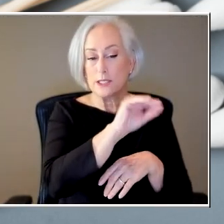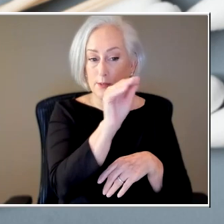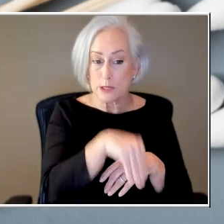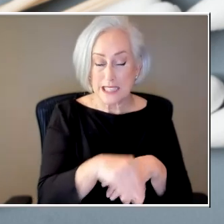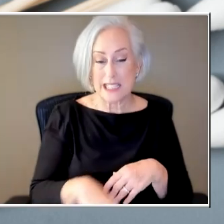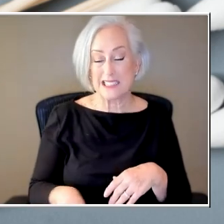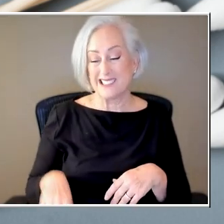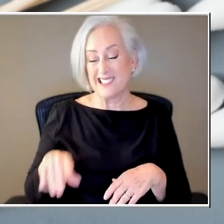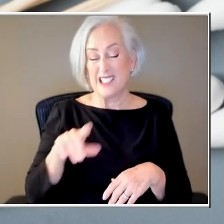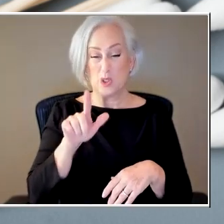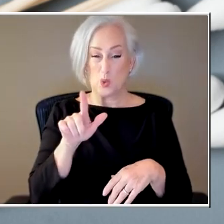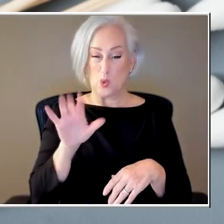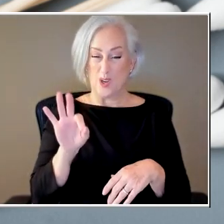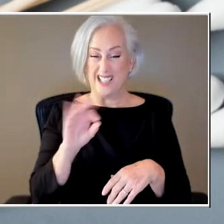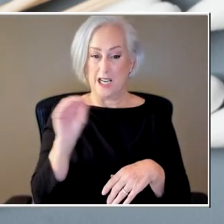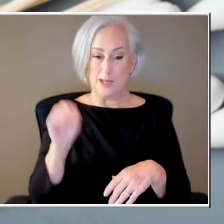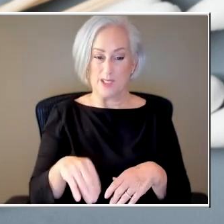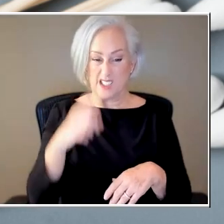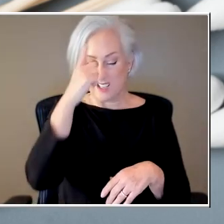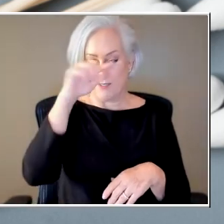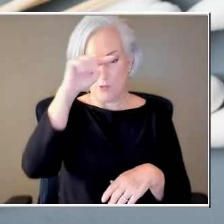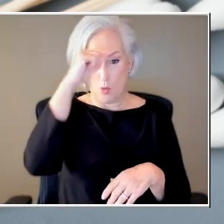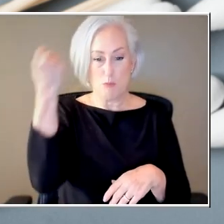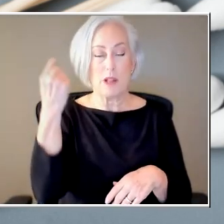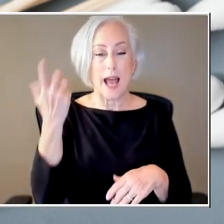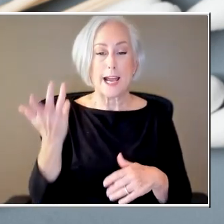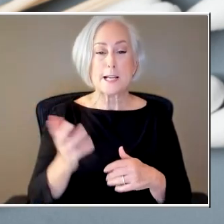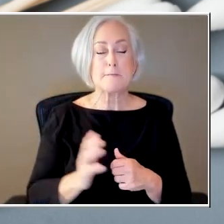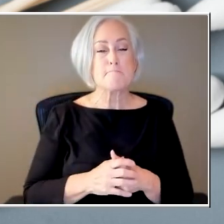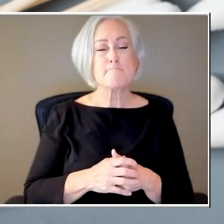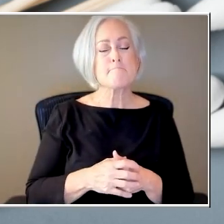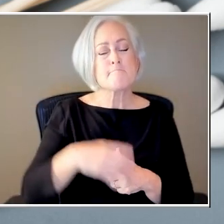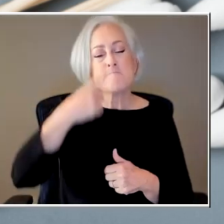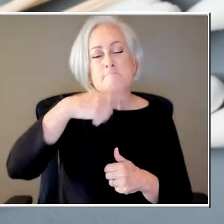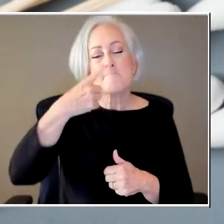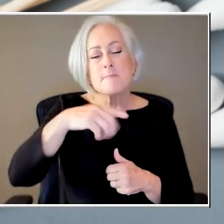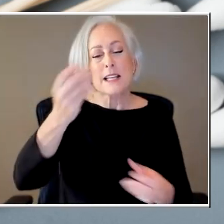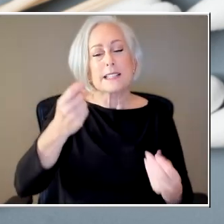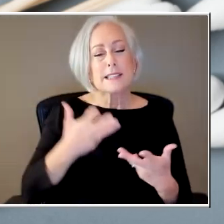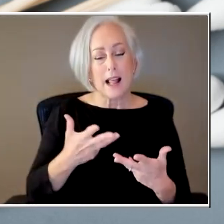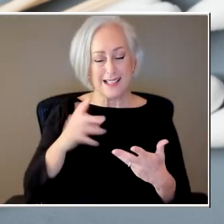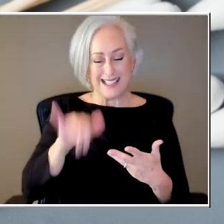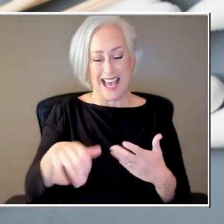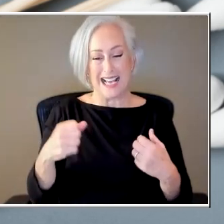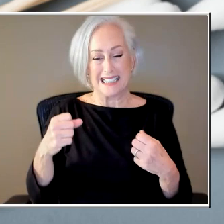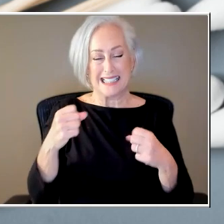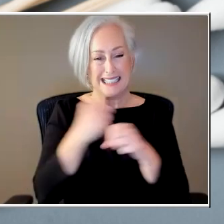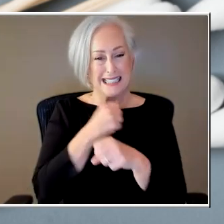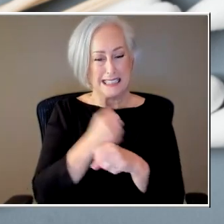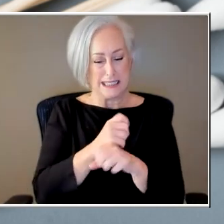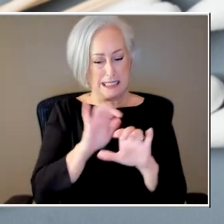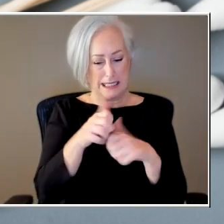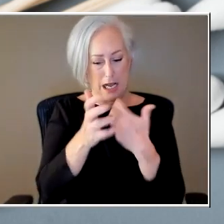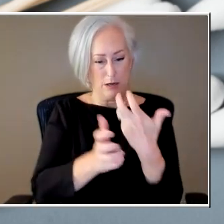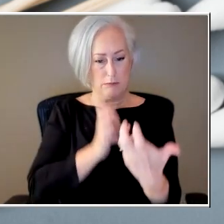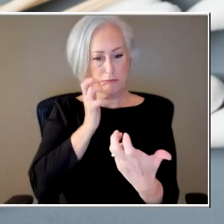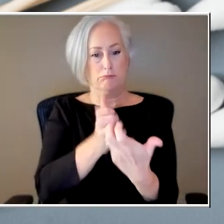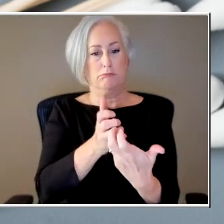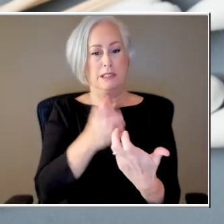29% for Black patients. Mindy, help us translate those statistics. How do you find matches when it comes to people of color?